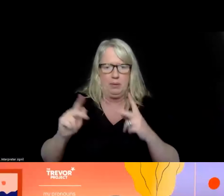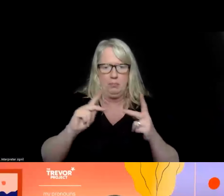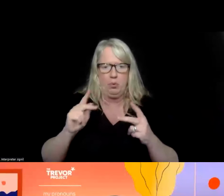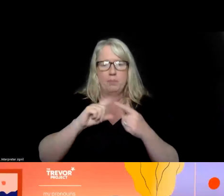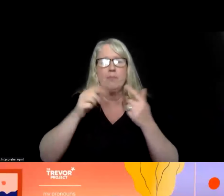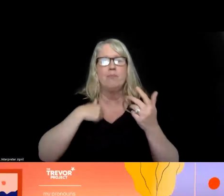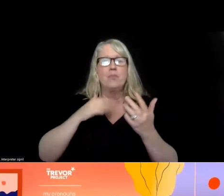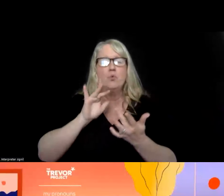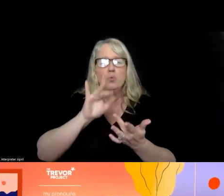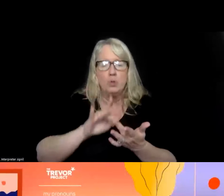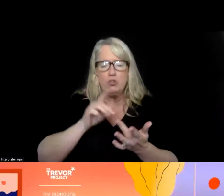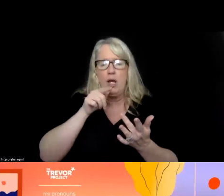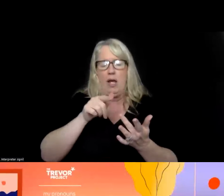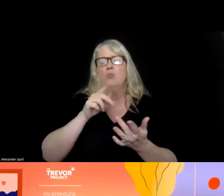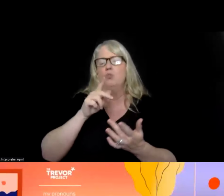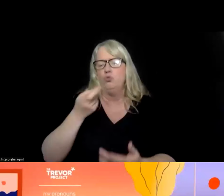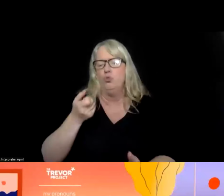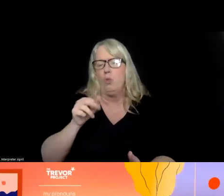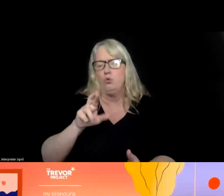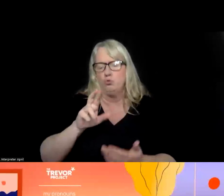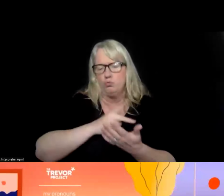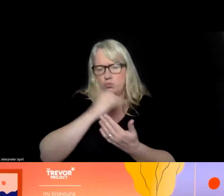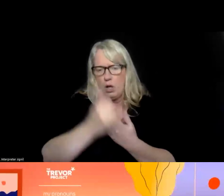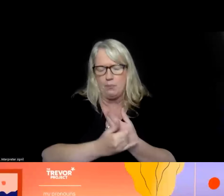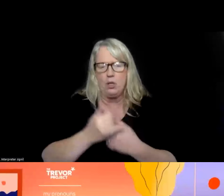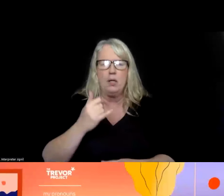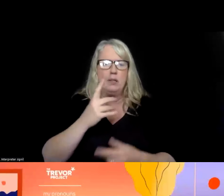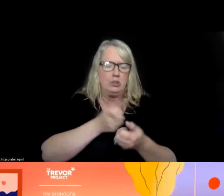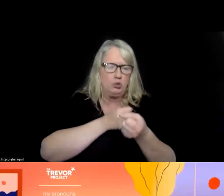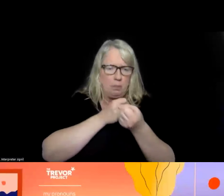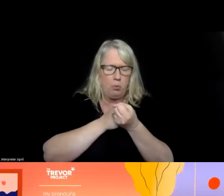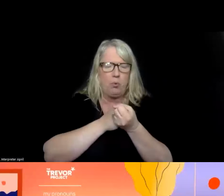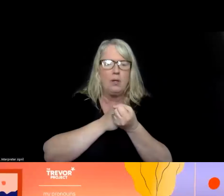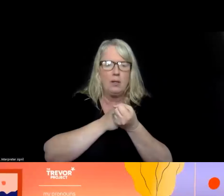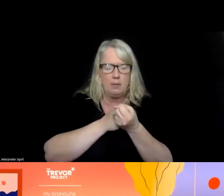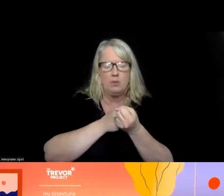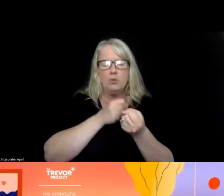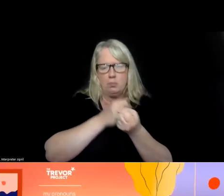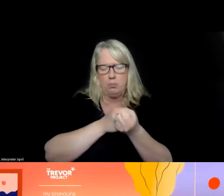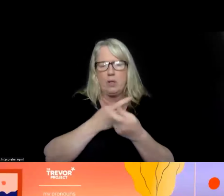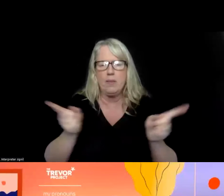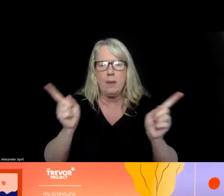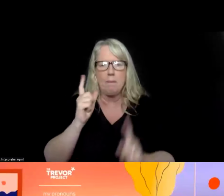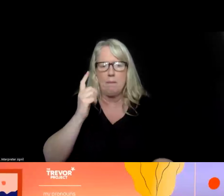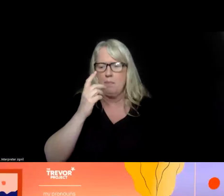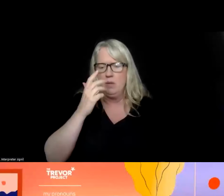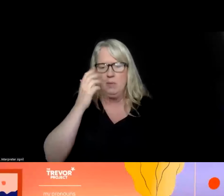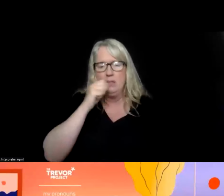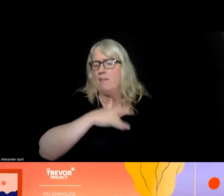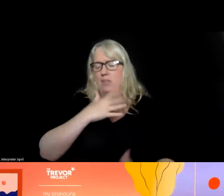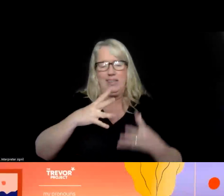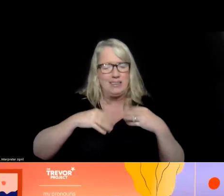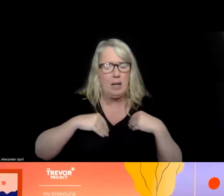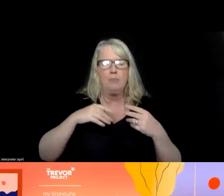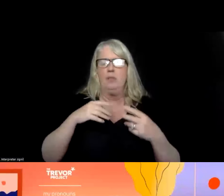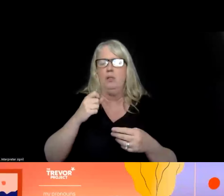the Trevor Project to discuss a number of topics, such as to support them because they do not feel accepted for